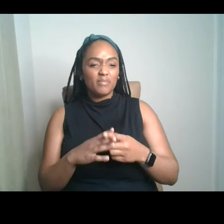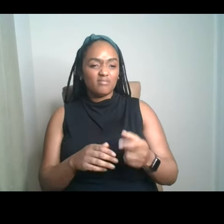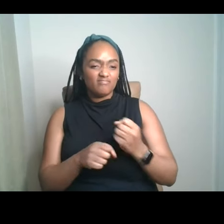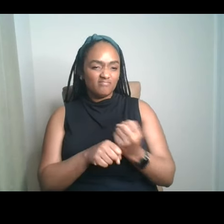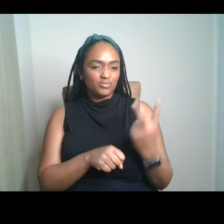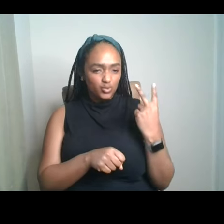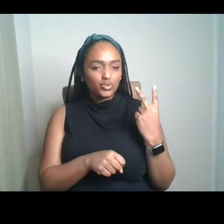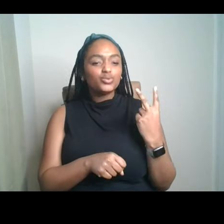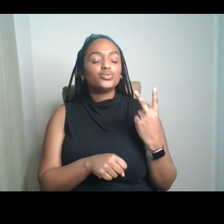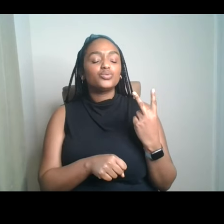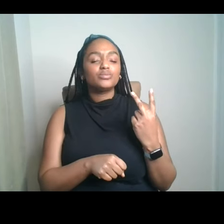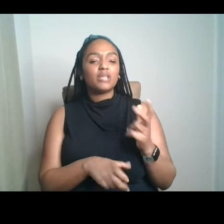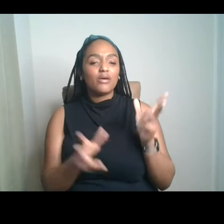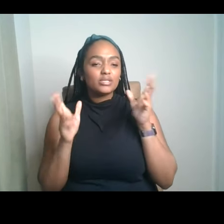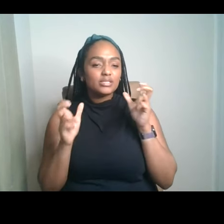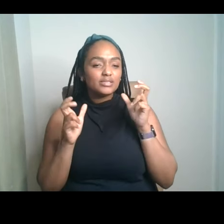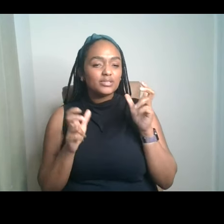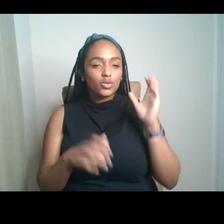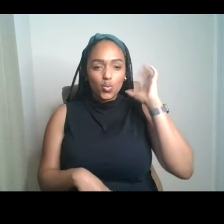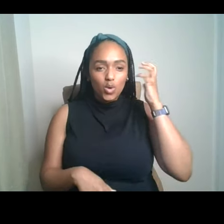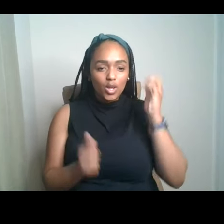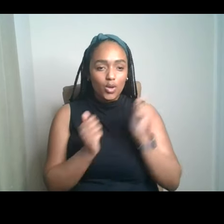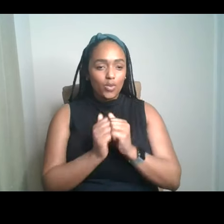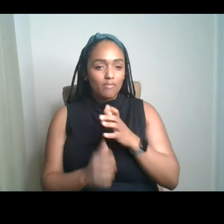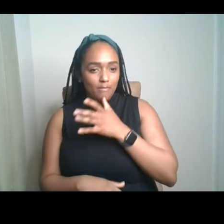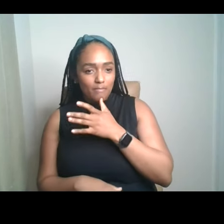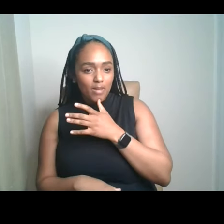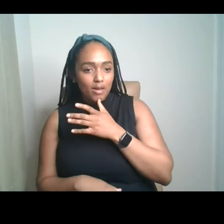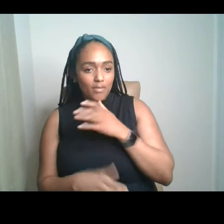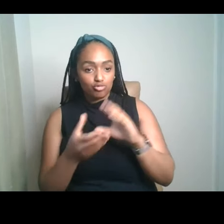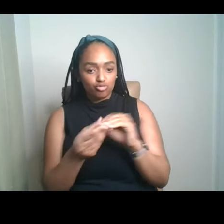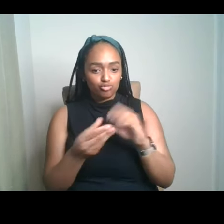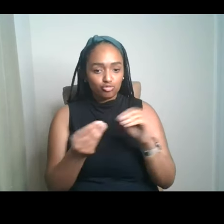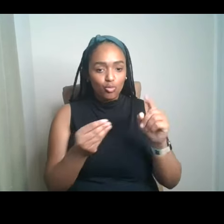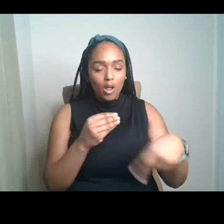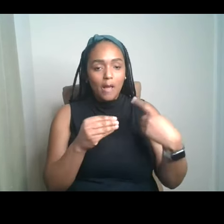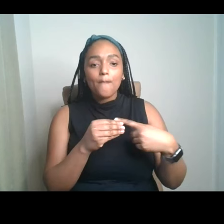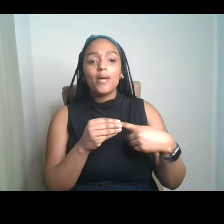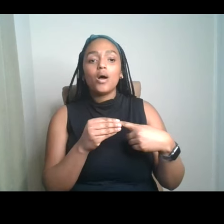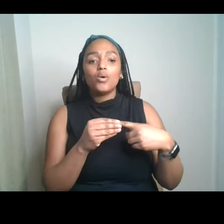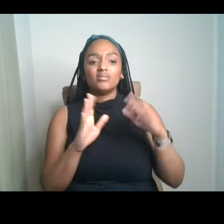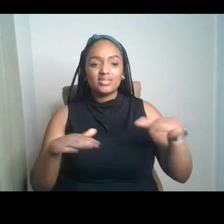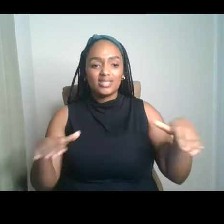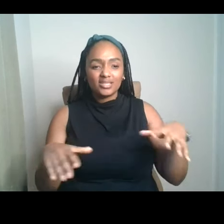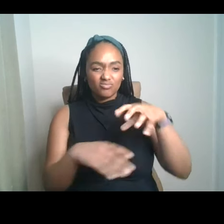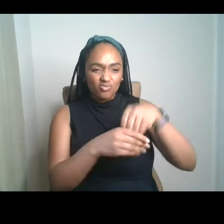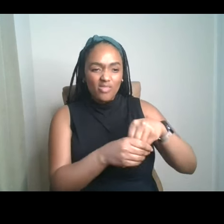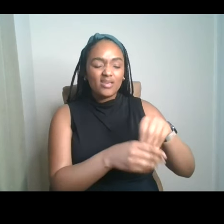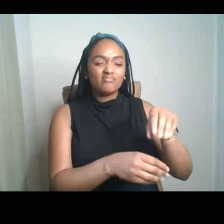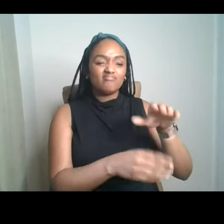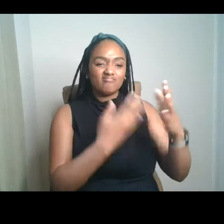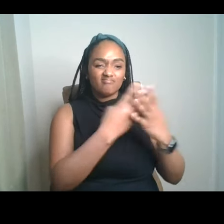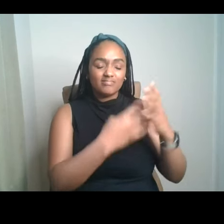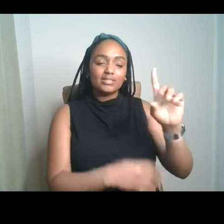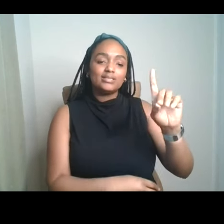radio with my mom, and a story came on about kids in detention. And I asked her how many kids there were in detention, and